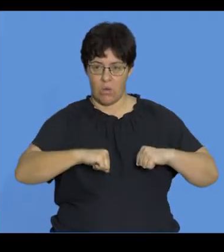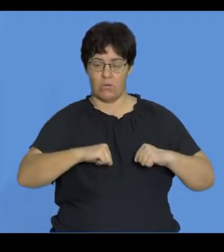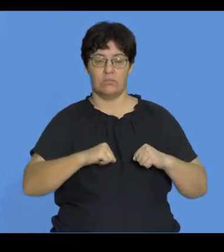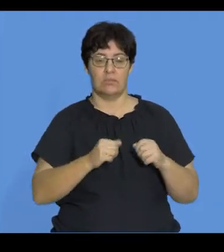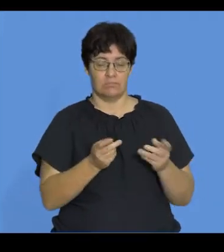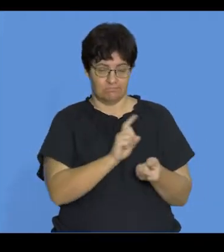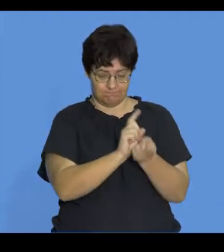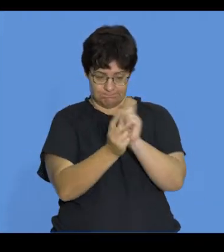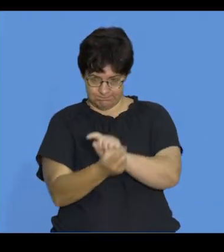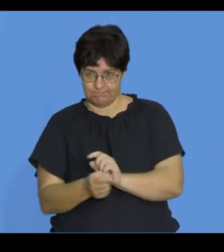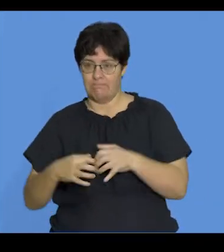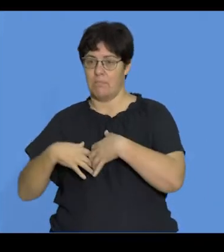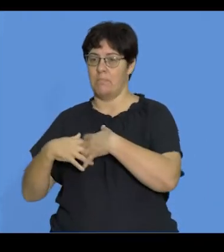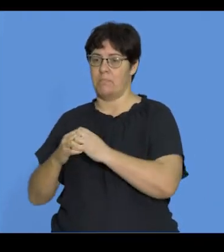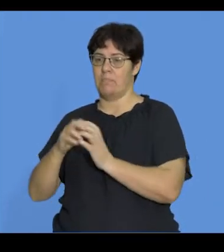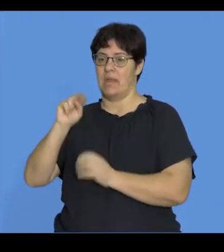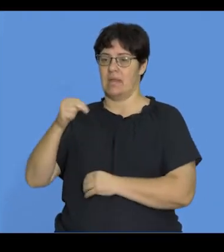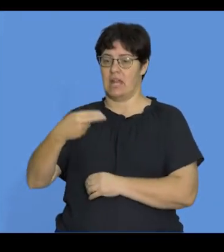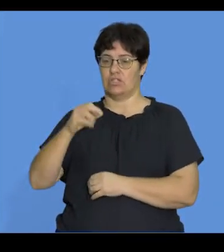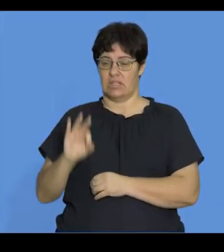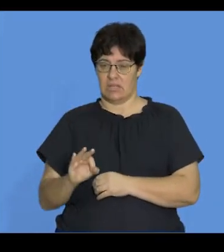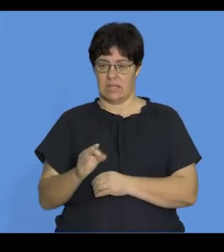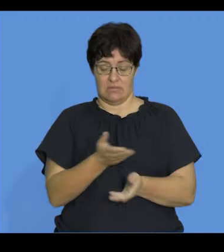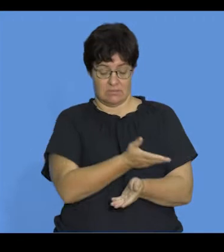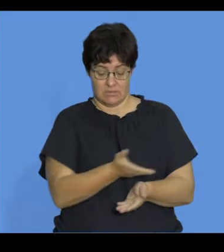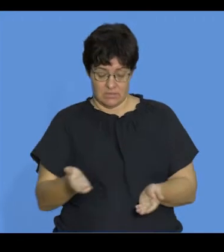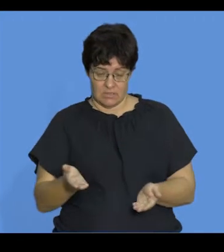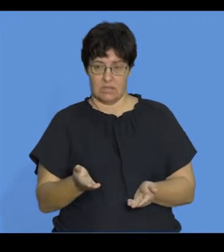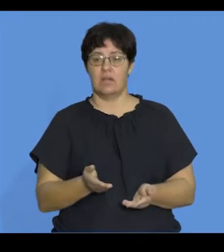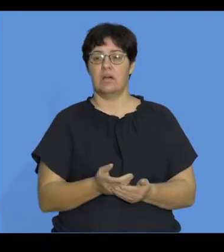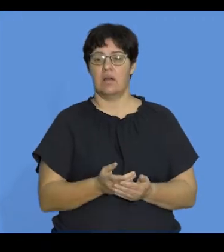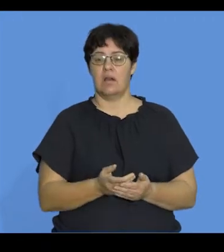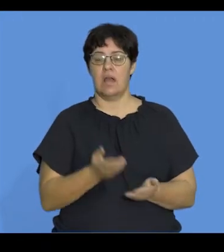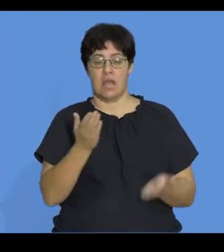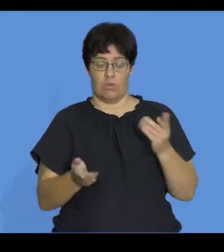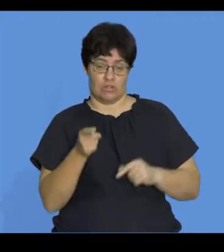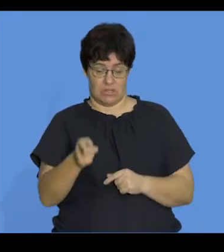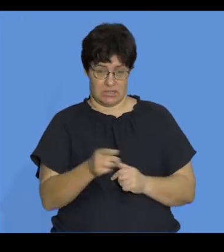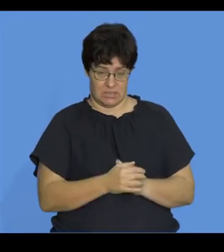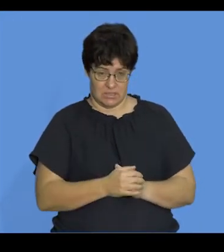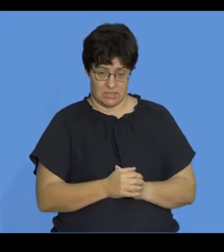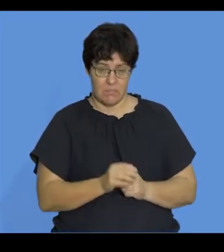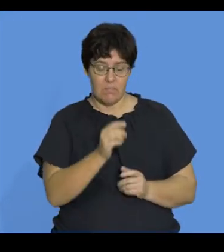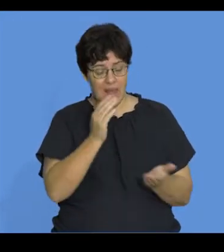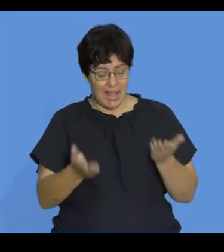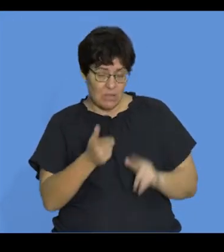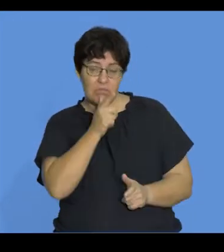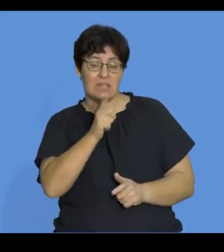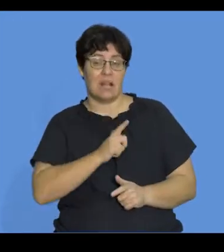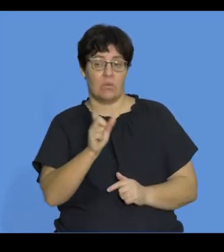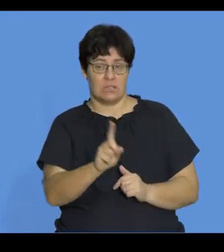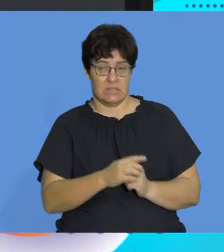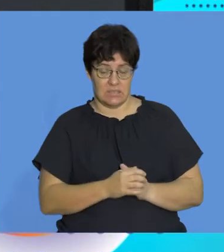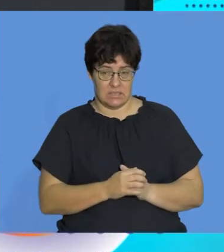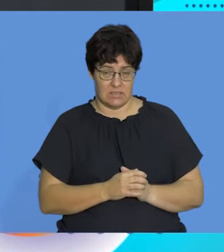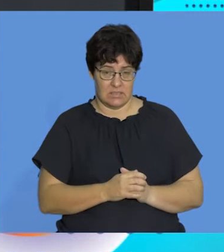ammonia according to the following balanced equation of reaction. So the equation of reaction, what does it tell us? It tells us